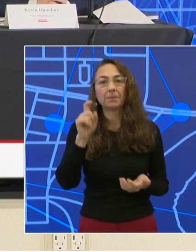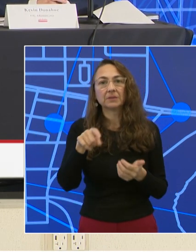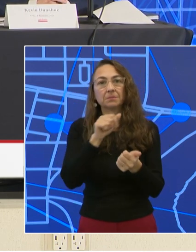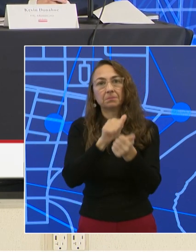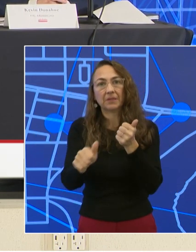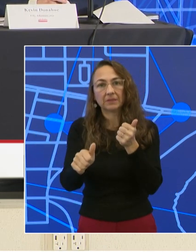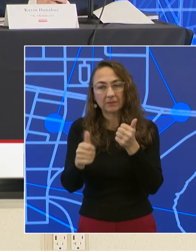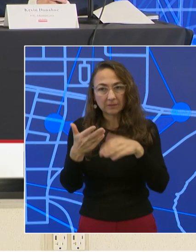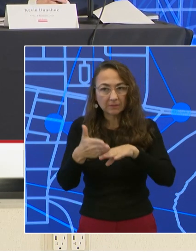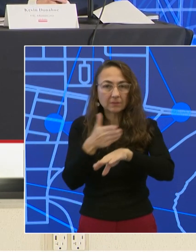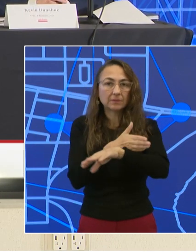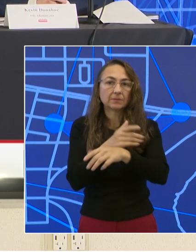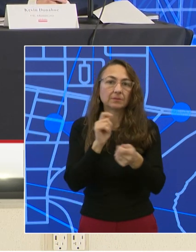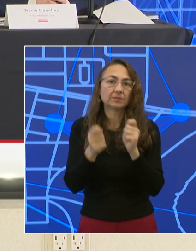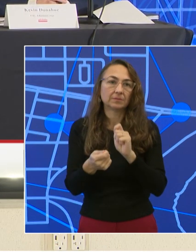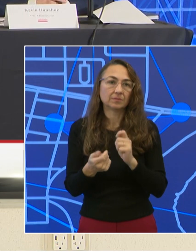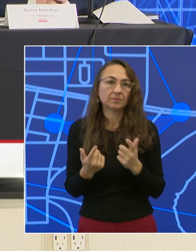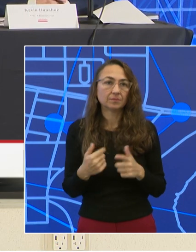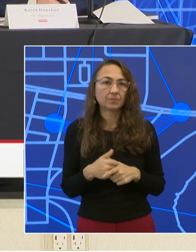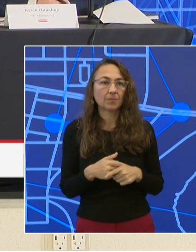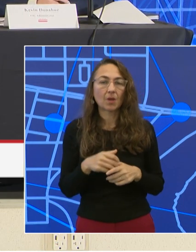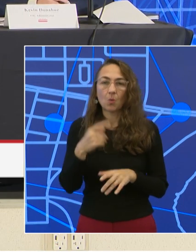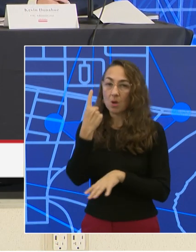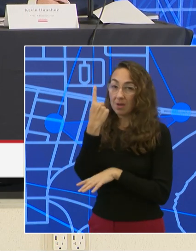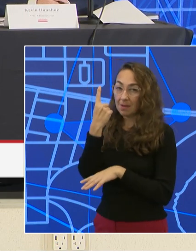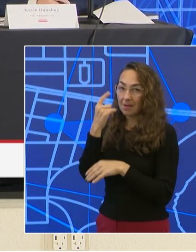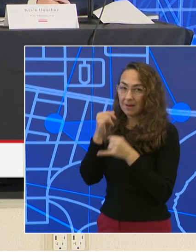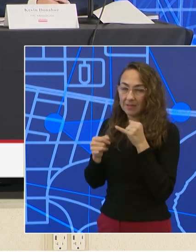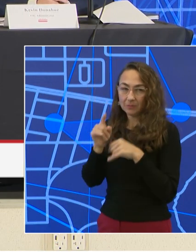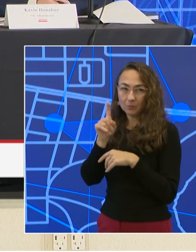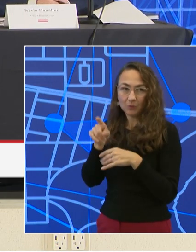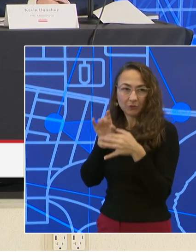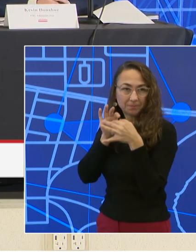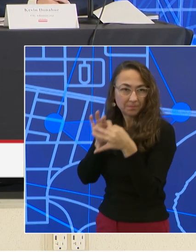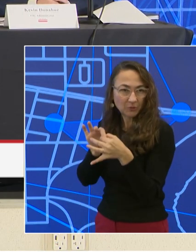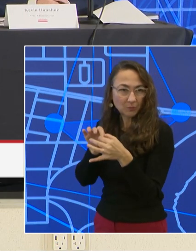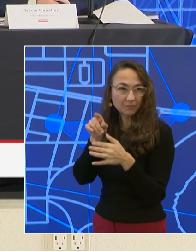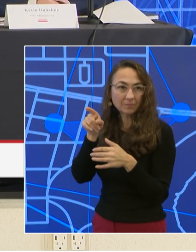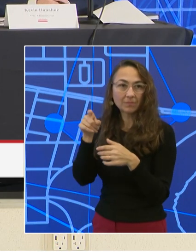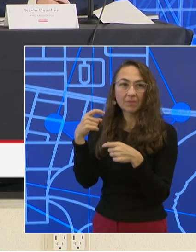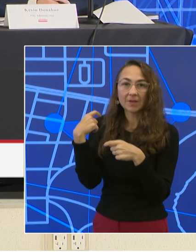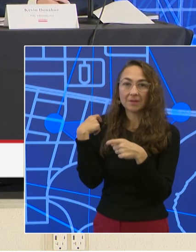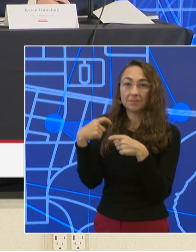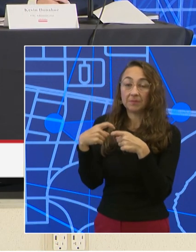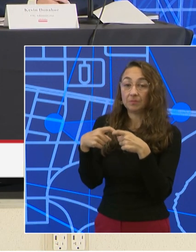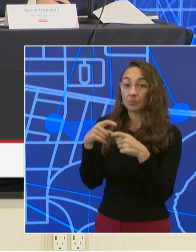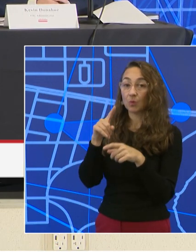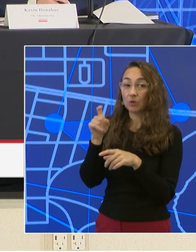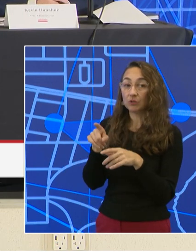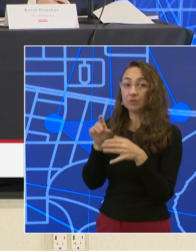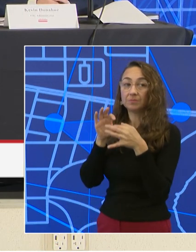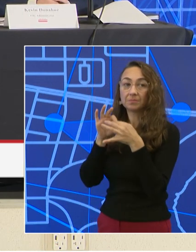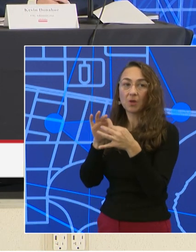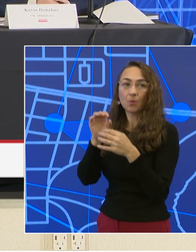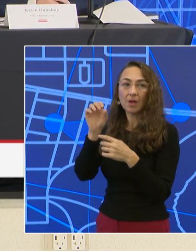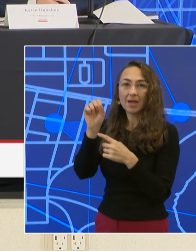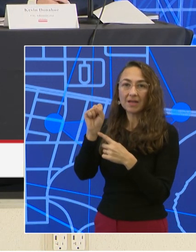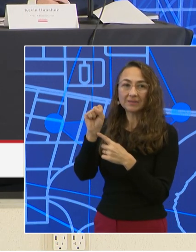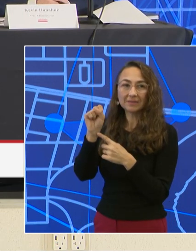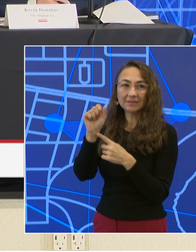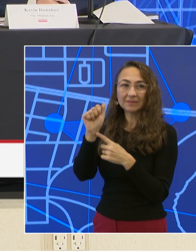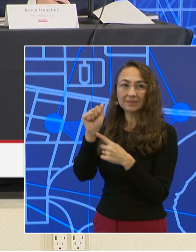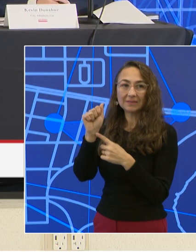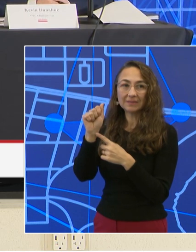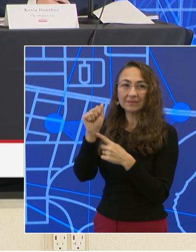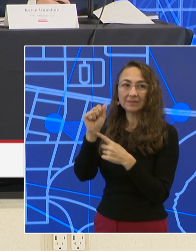last clarification on the Telemundo question about sanctuary city. When you were asked if DC is a sanctuary city, your answer was DC is still DC.